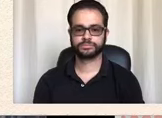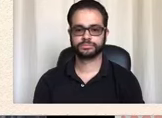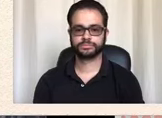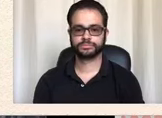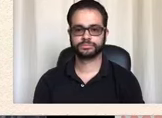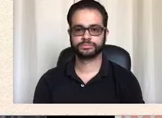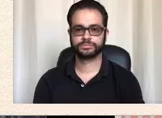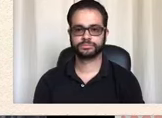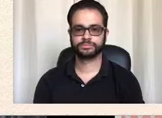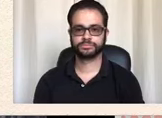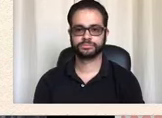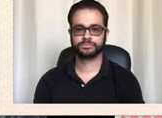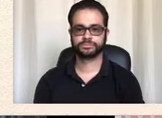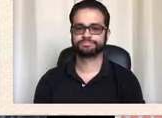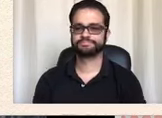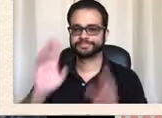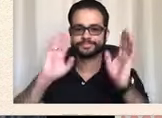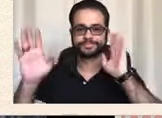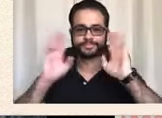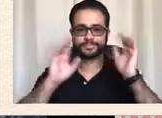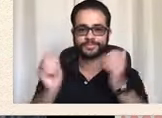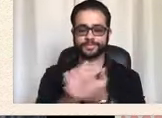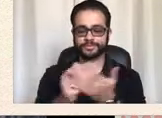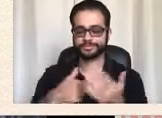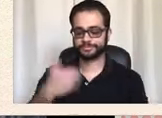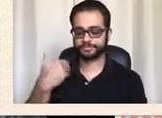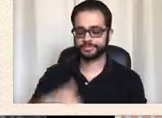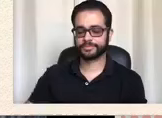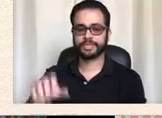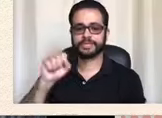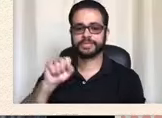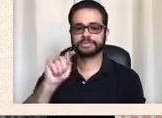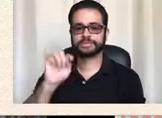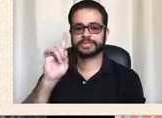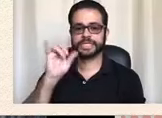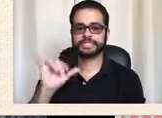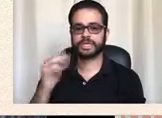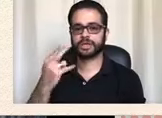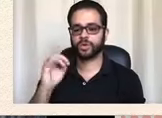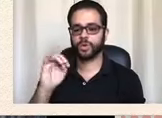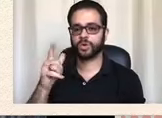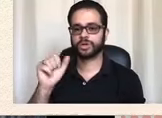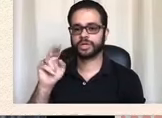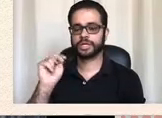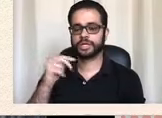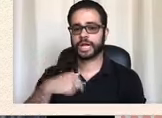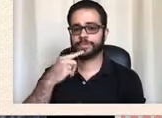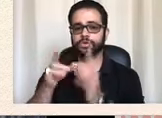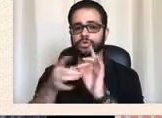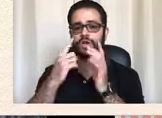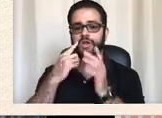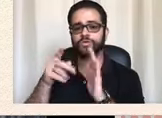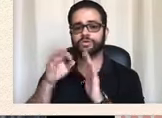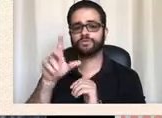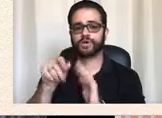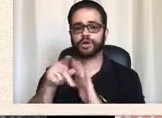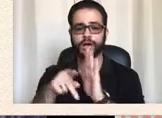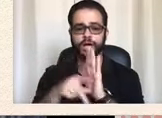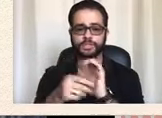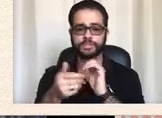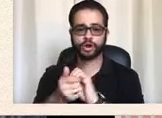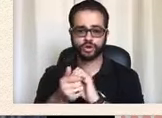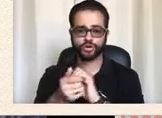Hey everybody, my name is Stacey Hoagland. I'm the coordinator of the Florida Partners in Policymaking Program. Partners is an international